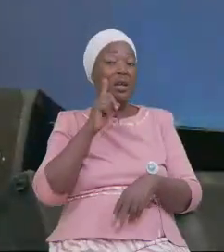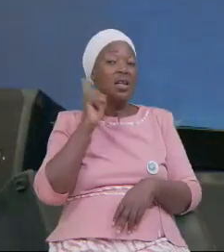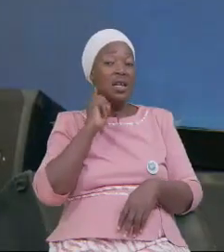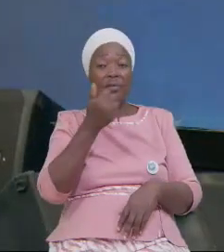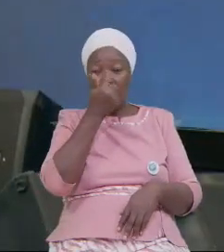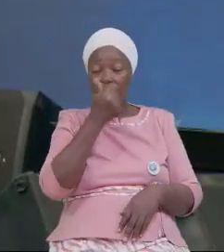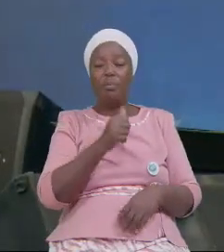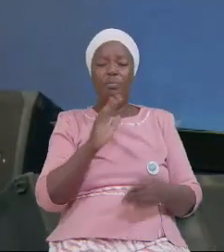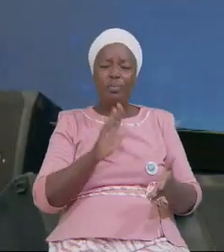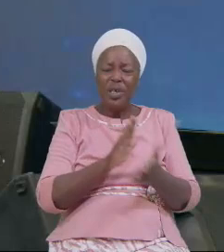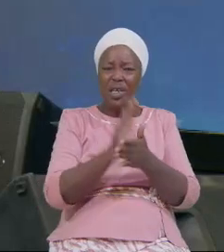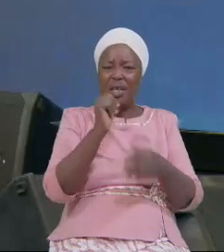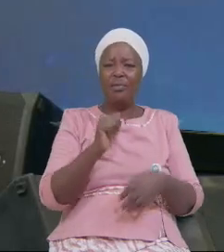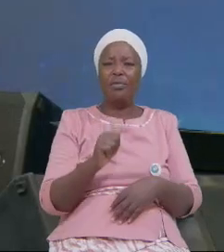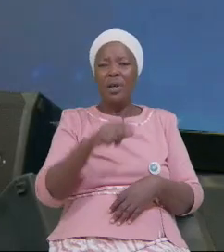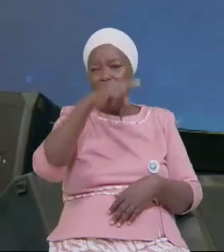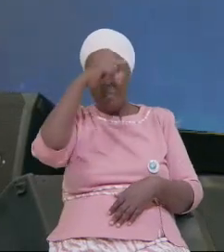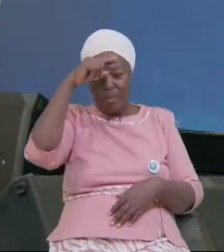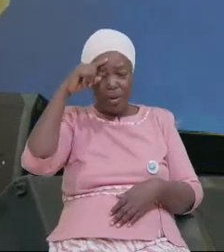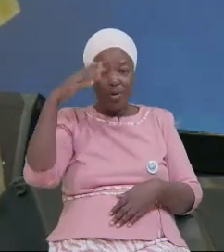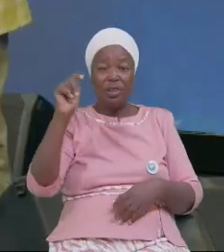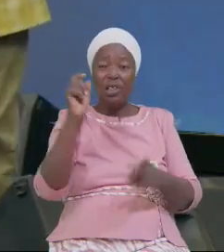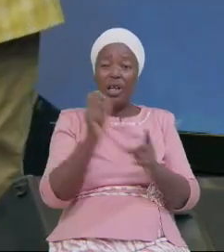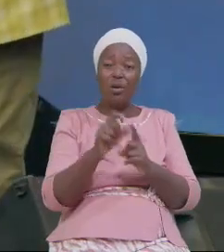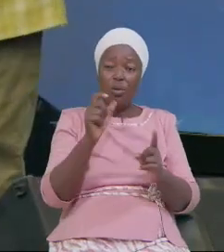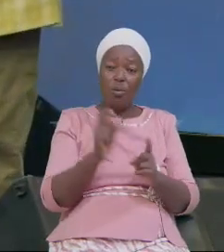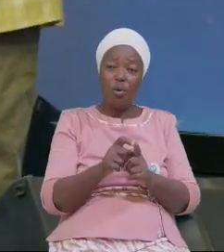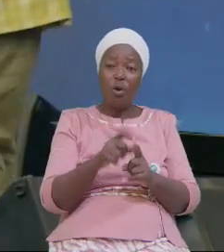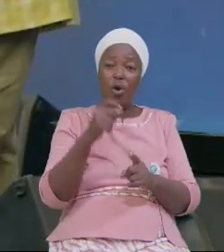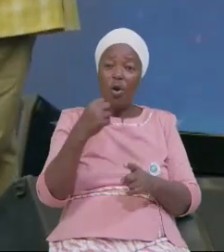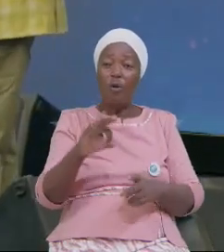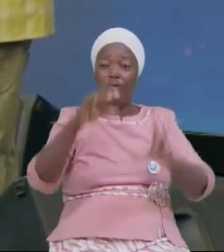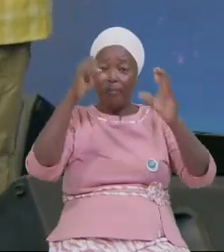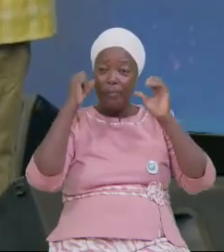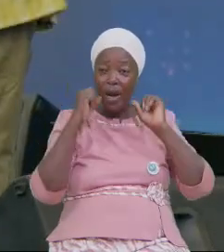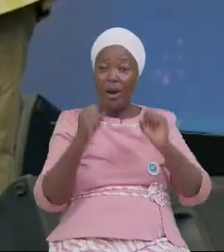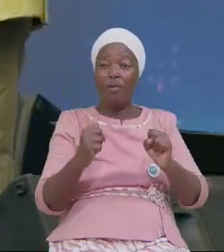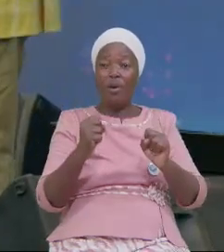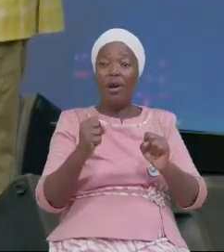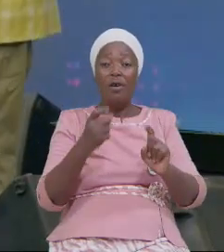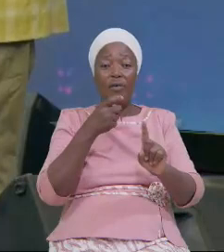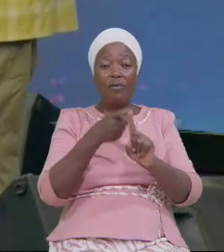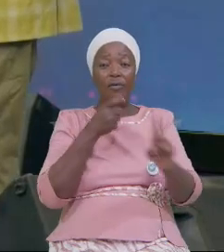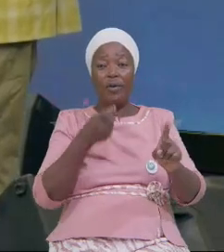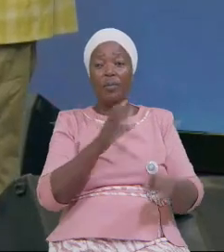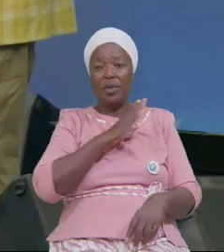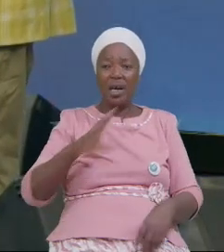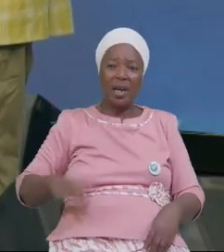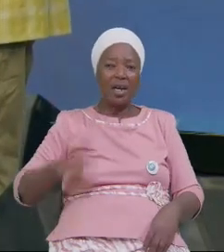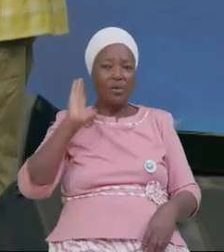Believe. Because the word of power from Christ will come to